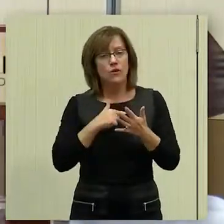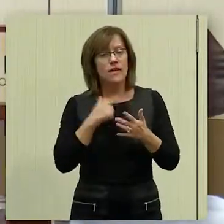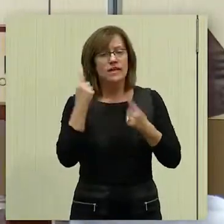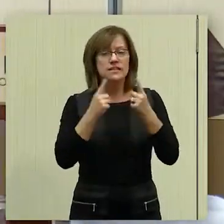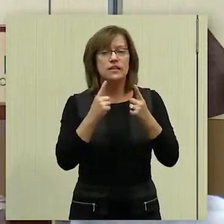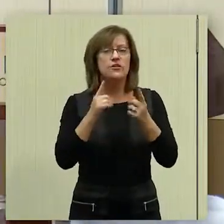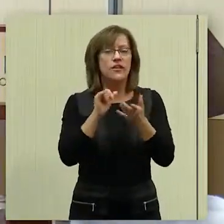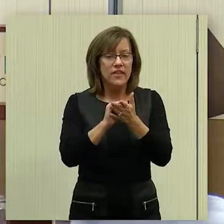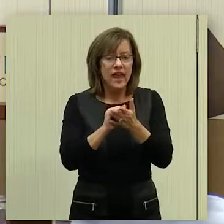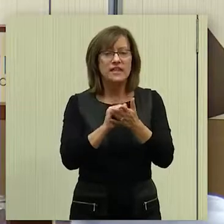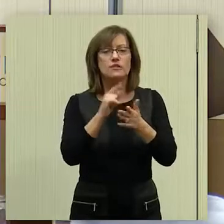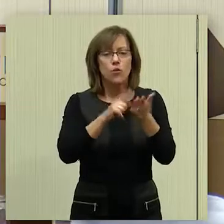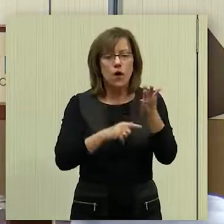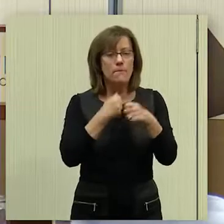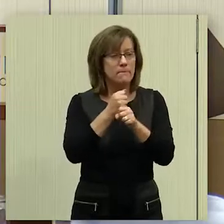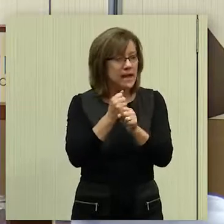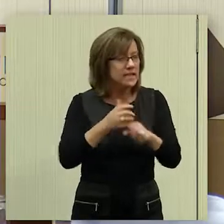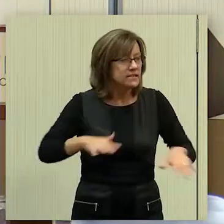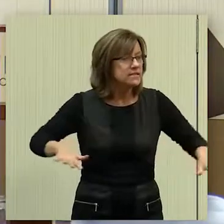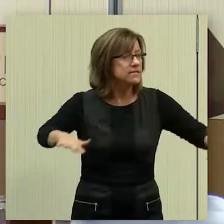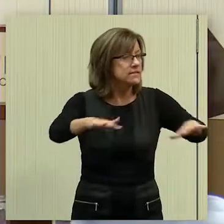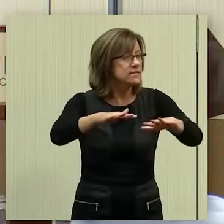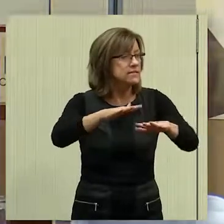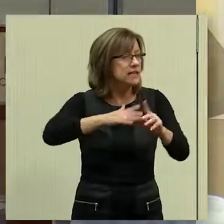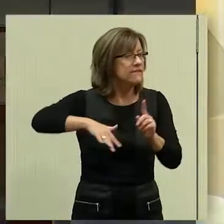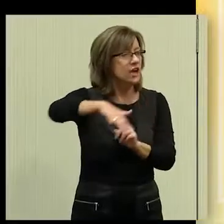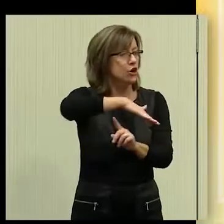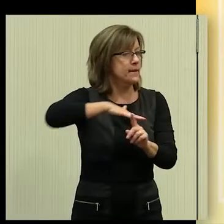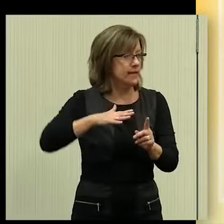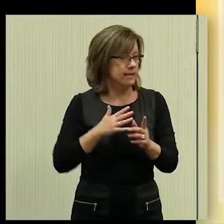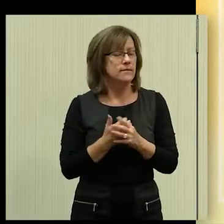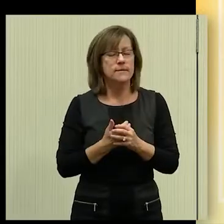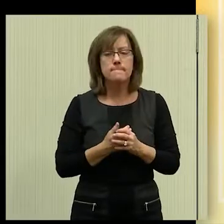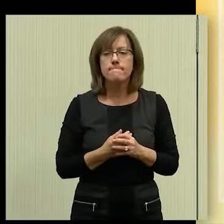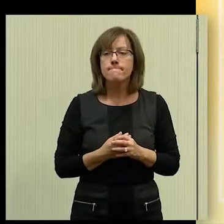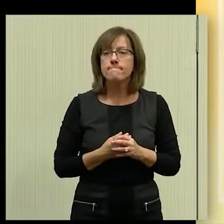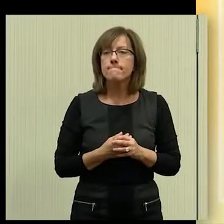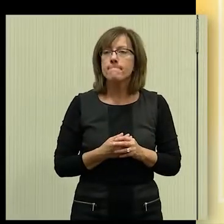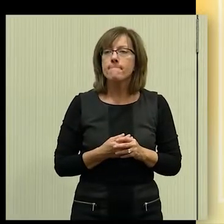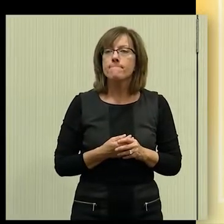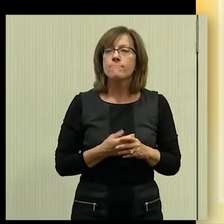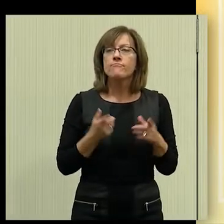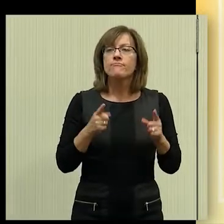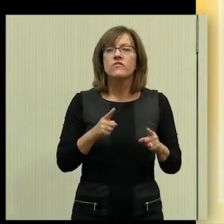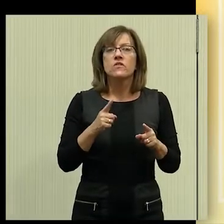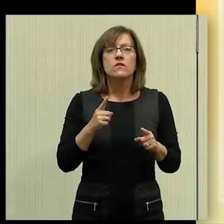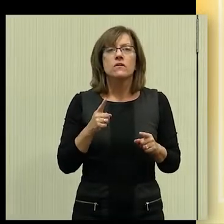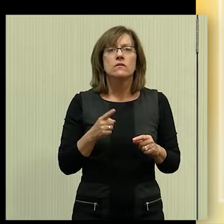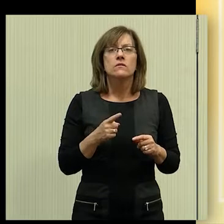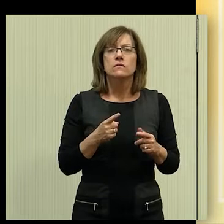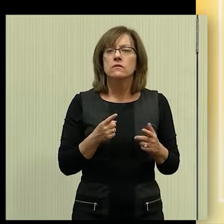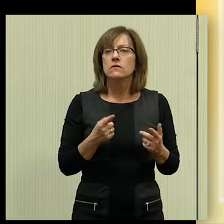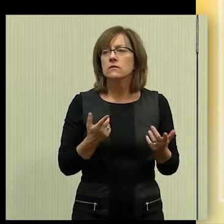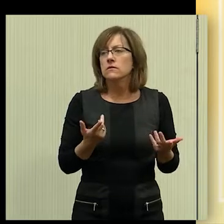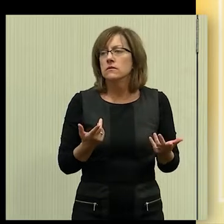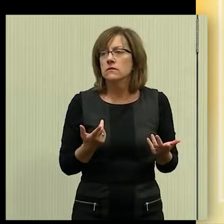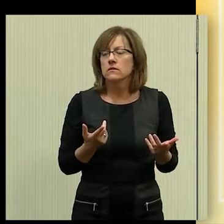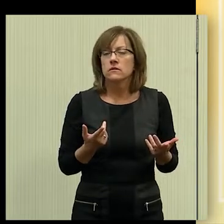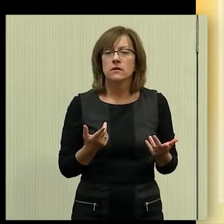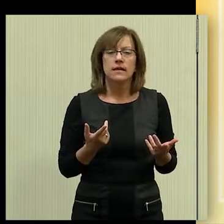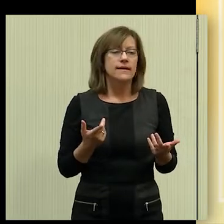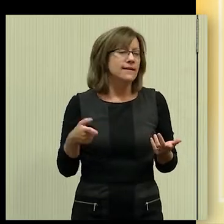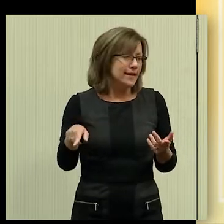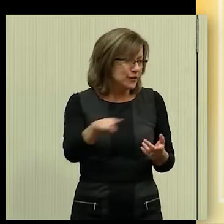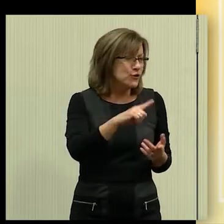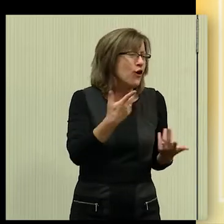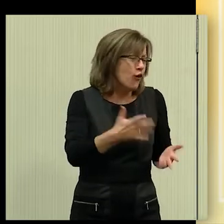the environment. All of these are a piece of the environment. So when we're thinking about it, I mean, this is like speaking to the choir with you